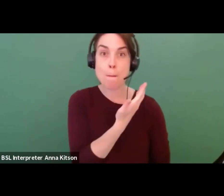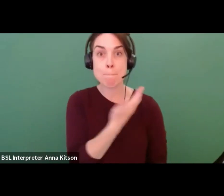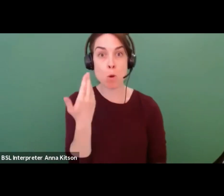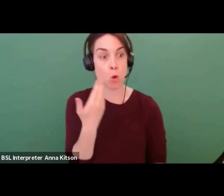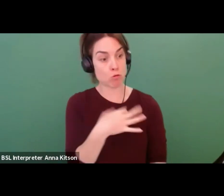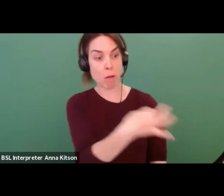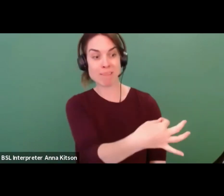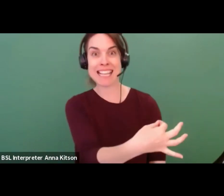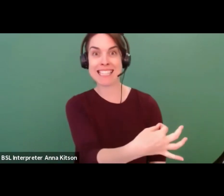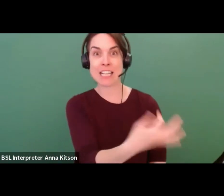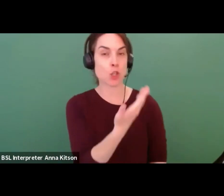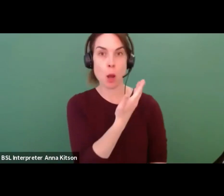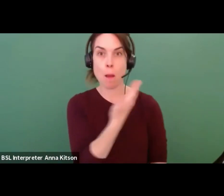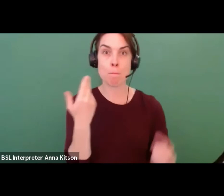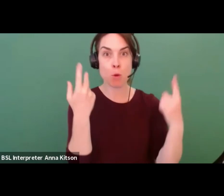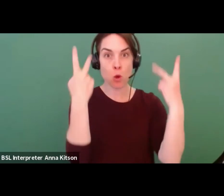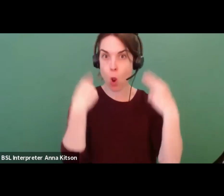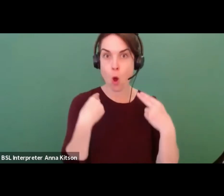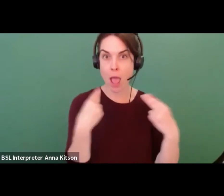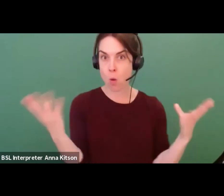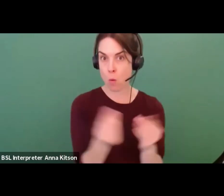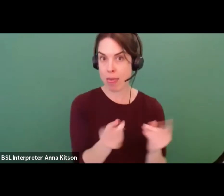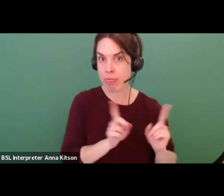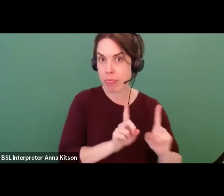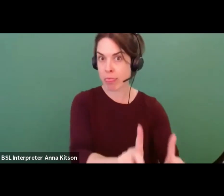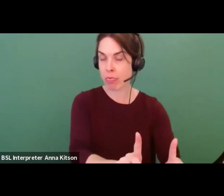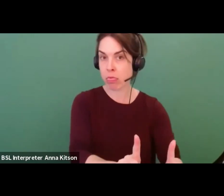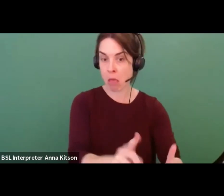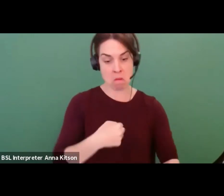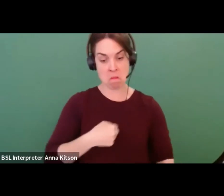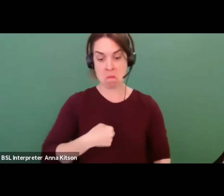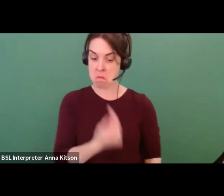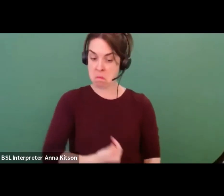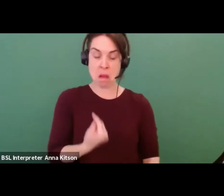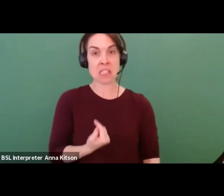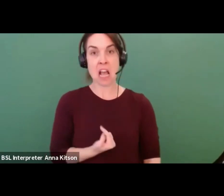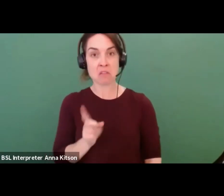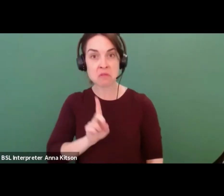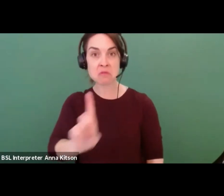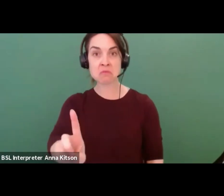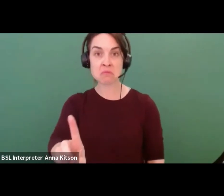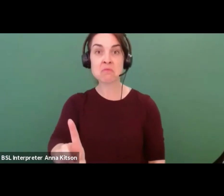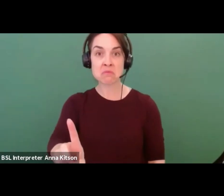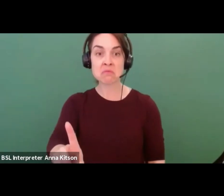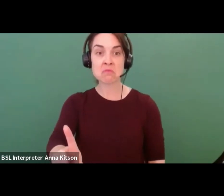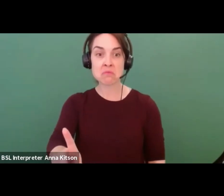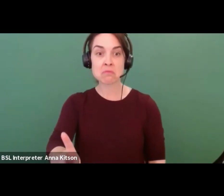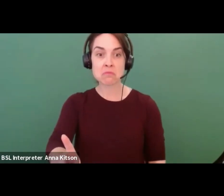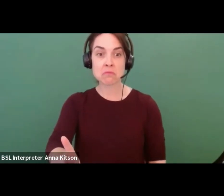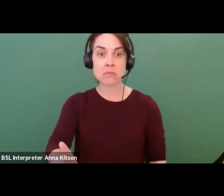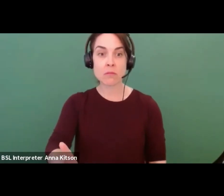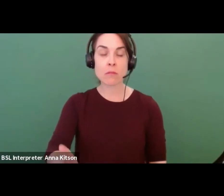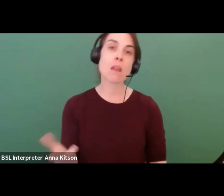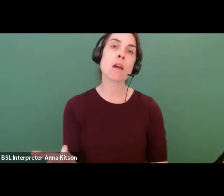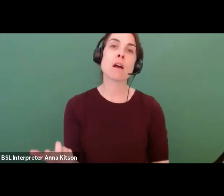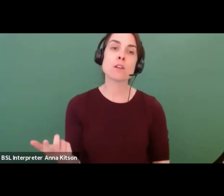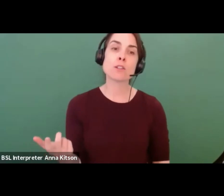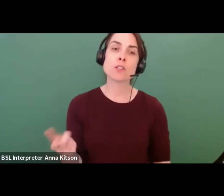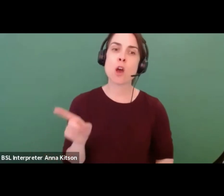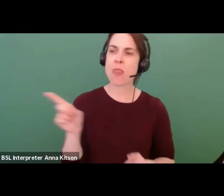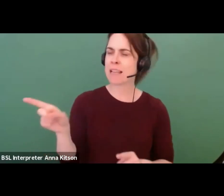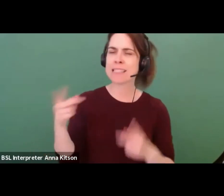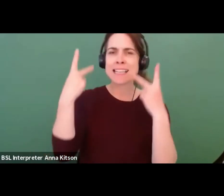with representation. Hi, Chris. And this Fry is here. He's a solicitor who has